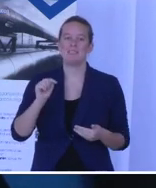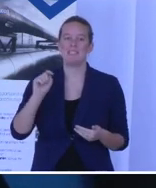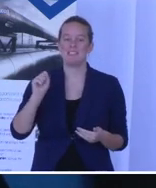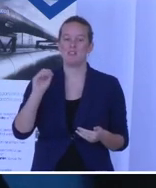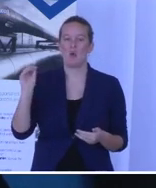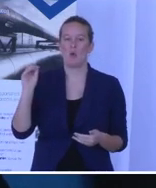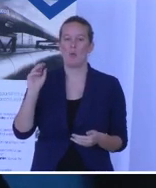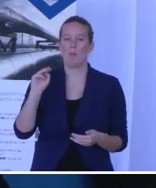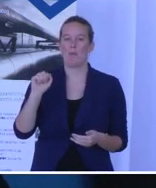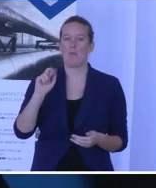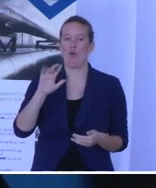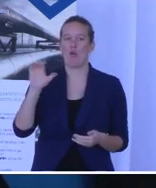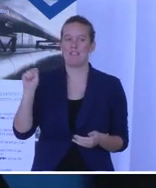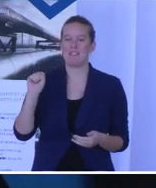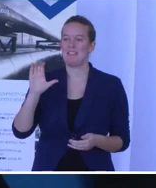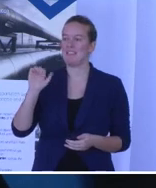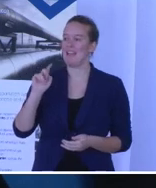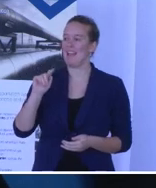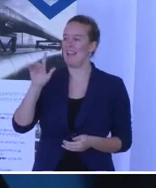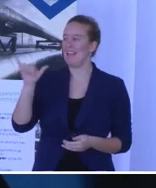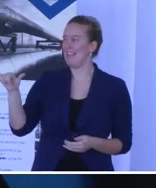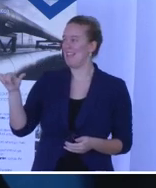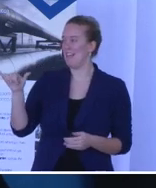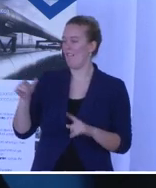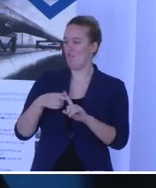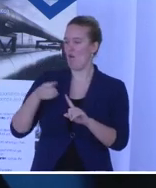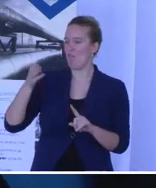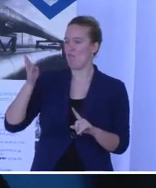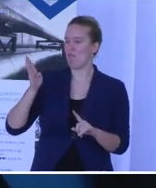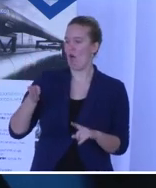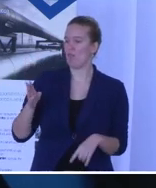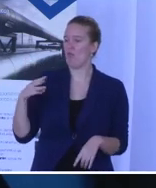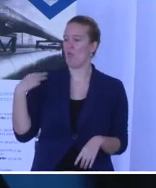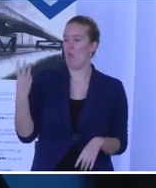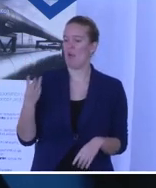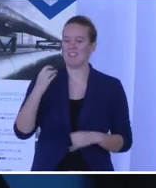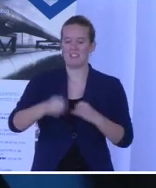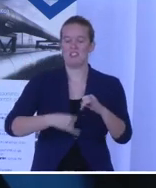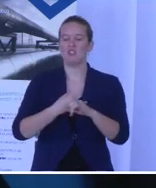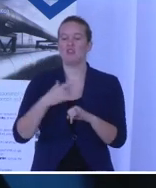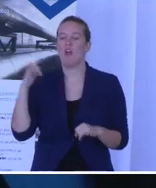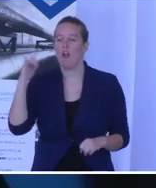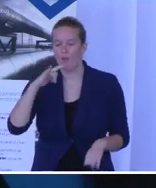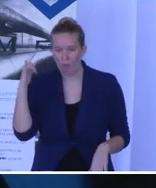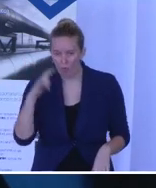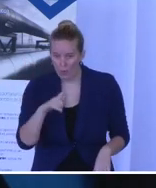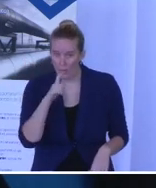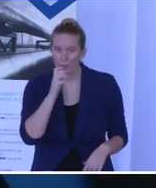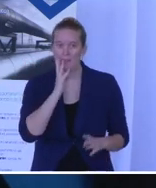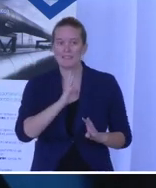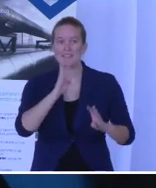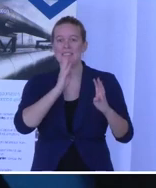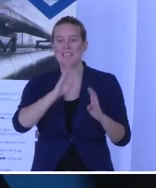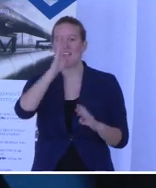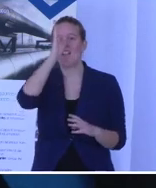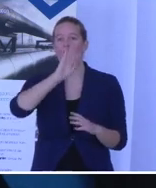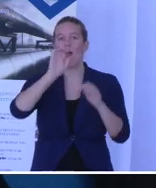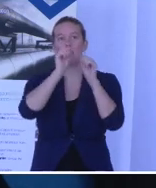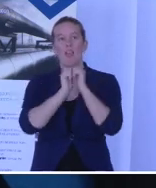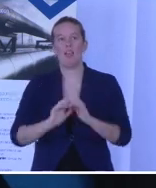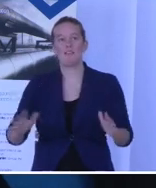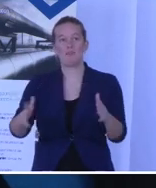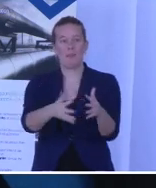TSO Marcus Canty from Baltimore, Washington International Airport, who will sing God Bless America.